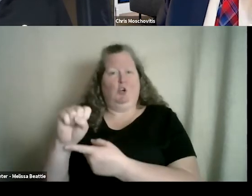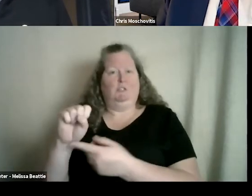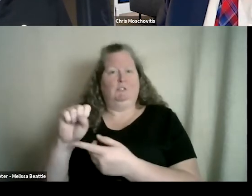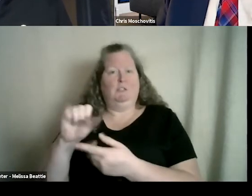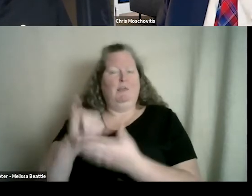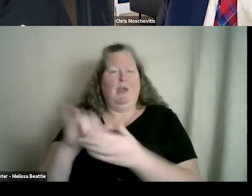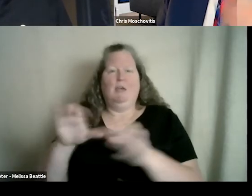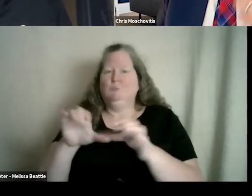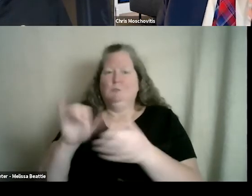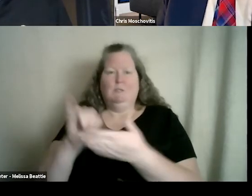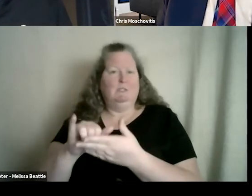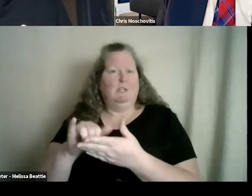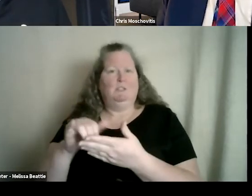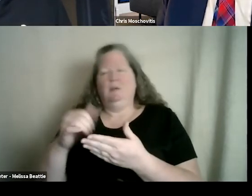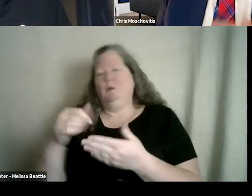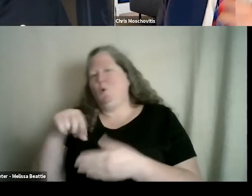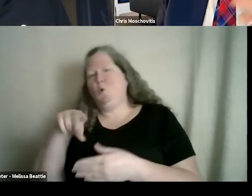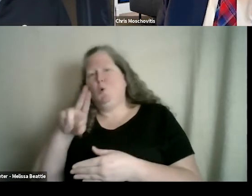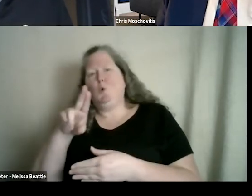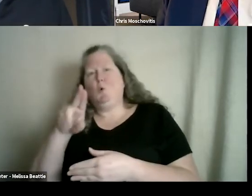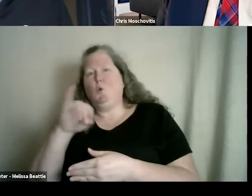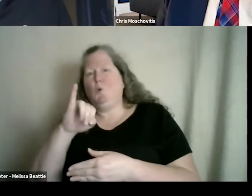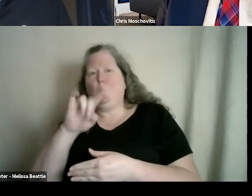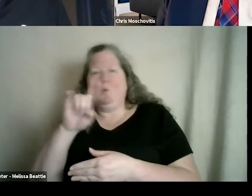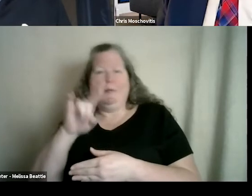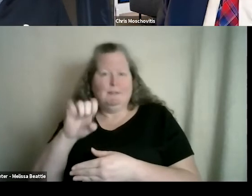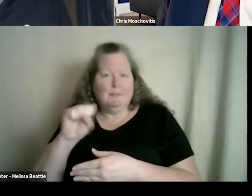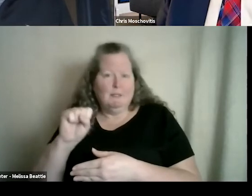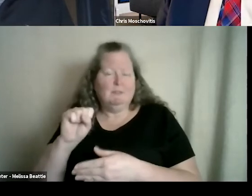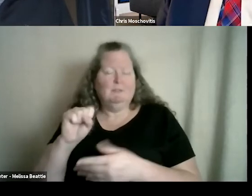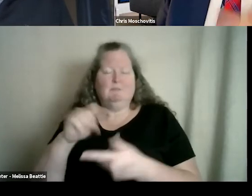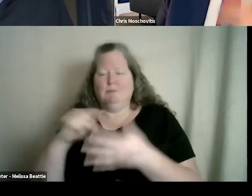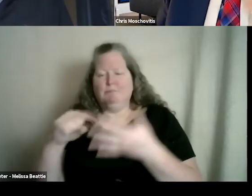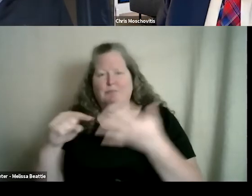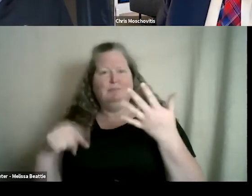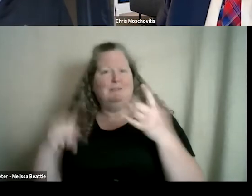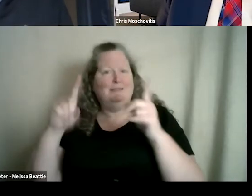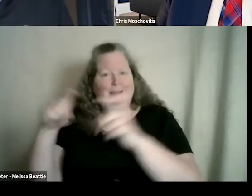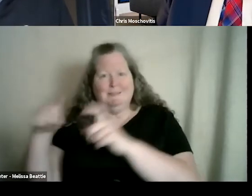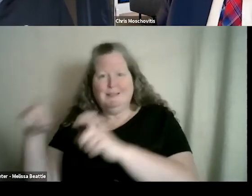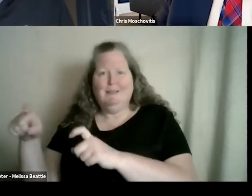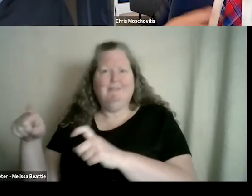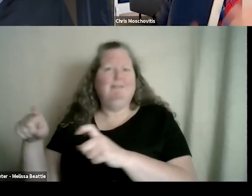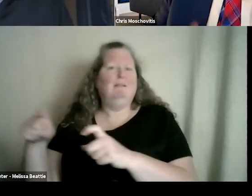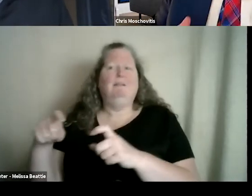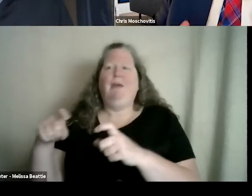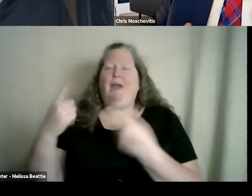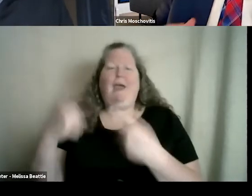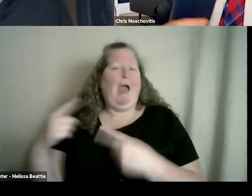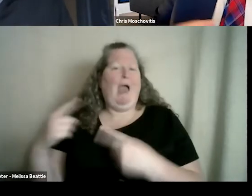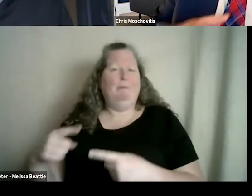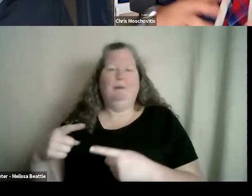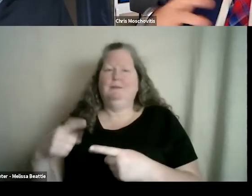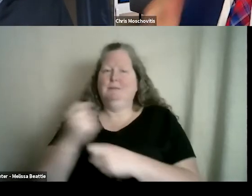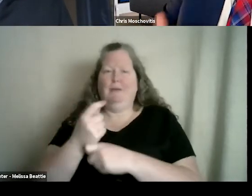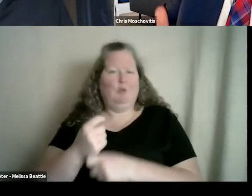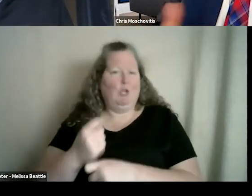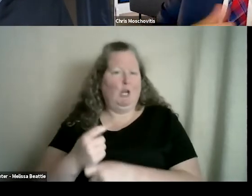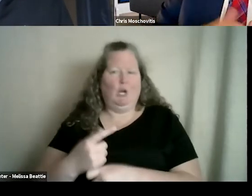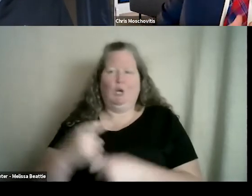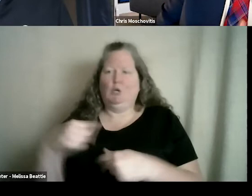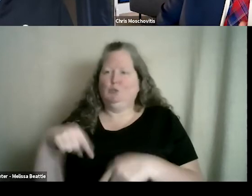are involved, there is videos, there is interactive training, and there is testing that happens throughout the year and reinforces that. So you can